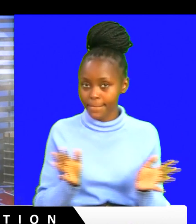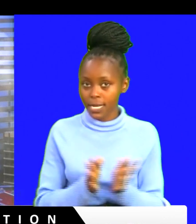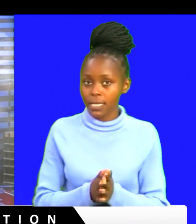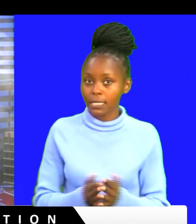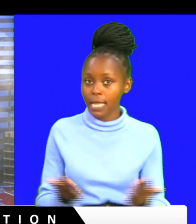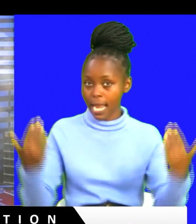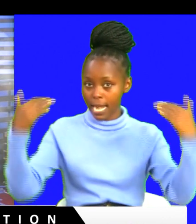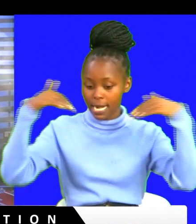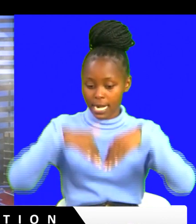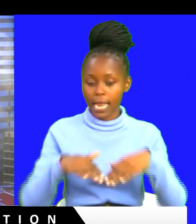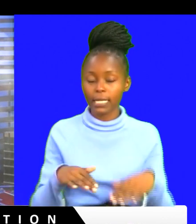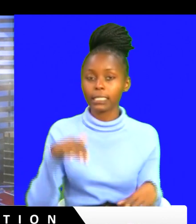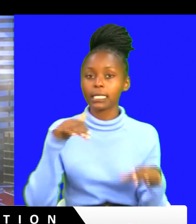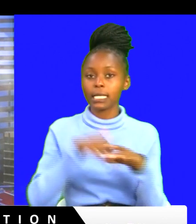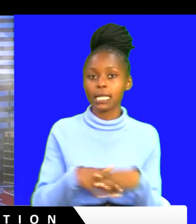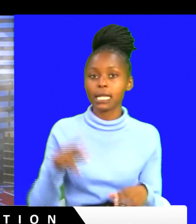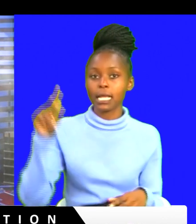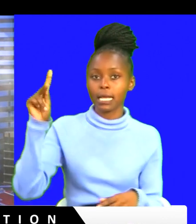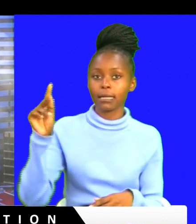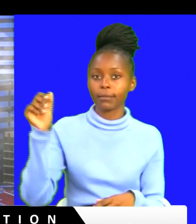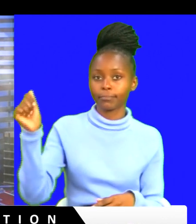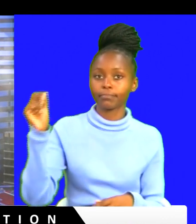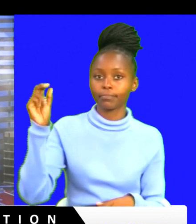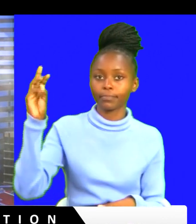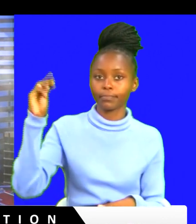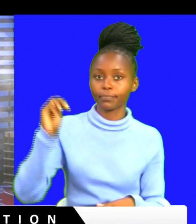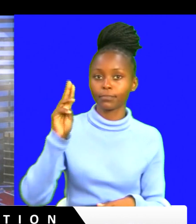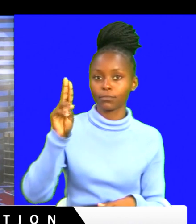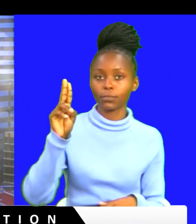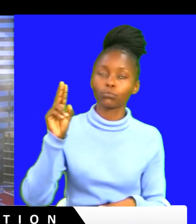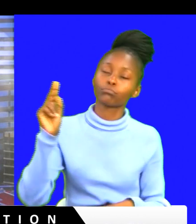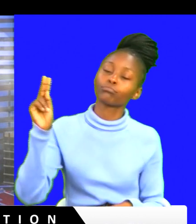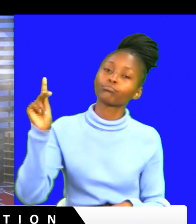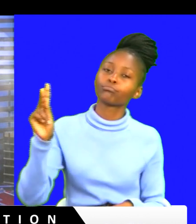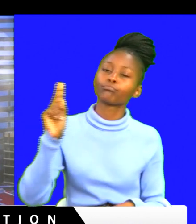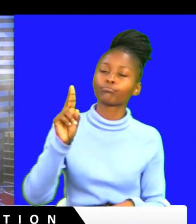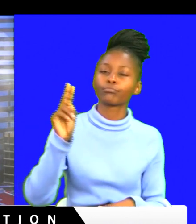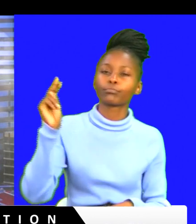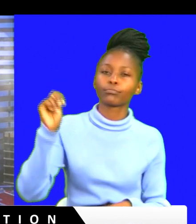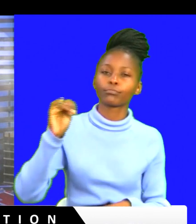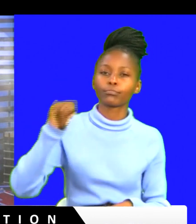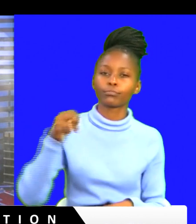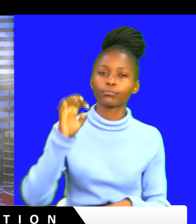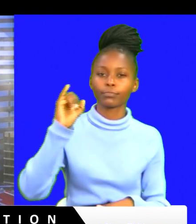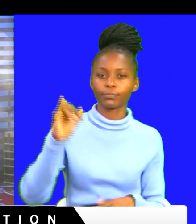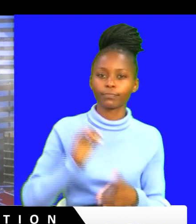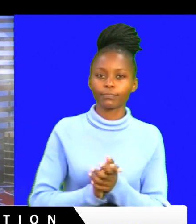So as you take this break, I'm sure kama huko na habari, ndio hiyo habari. Let's take a break.